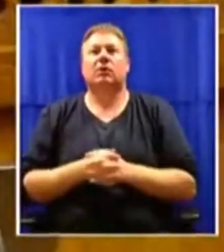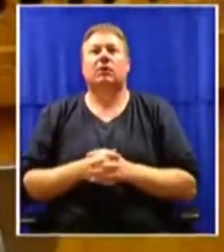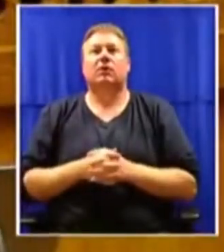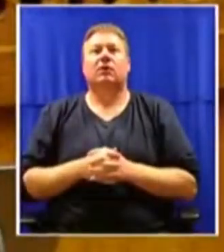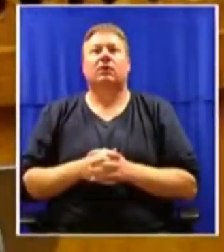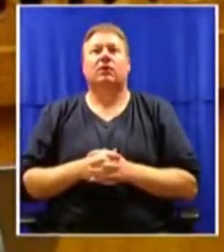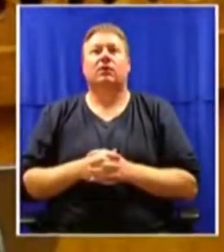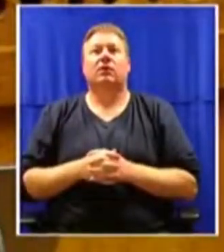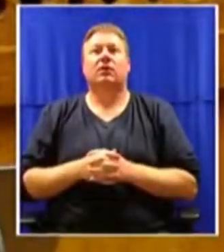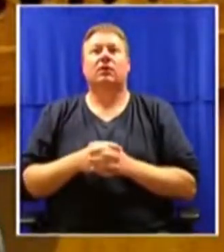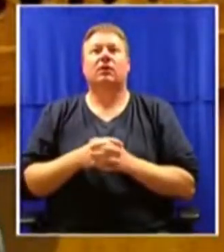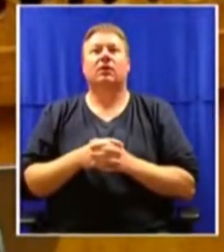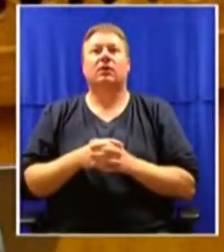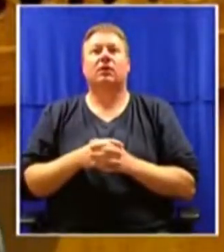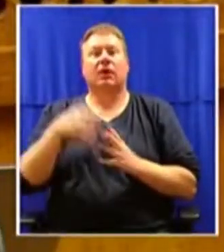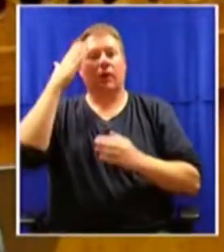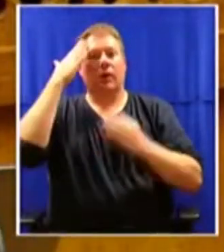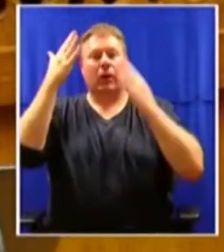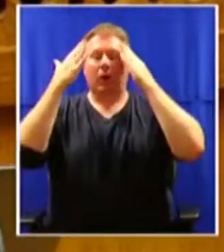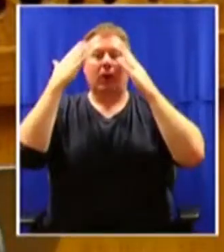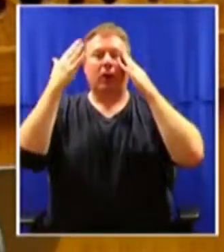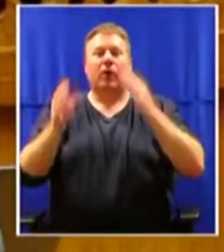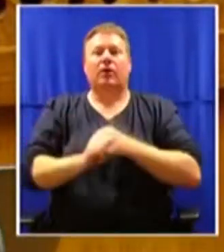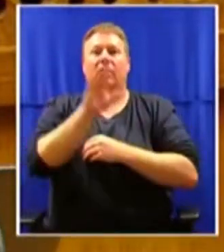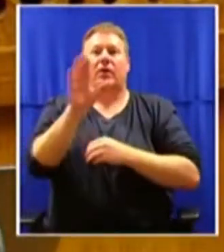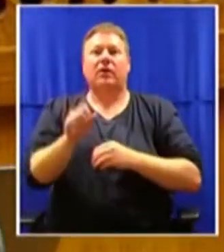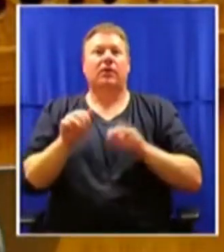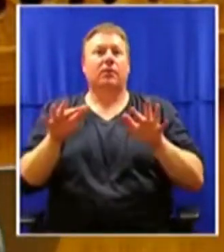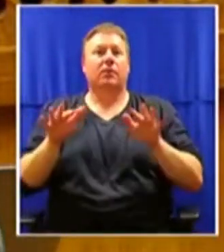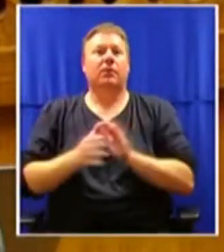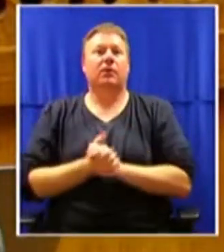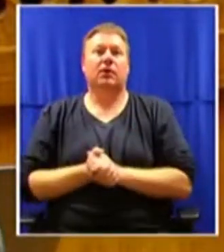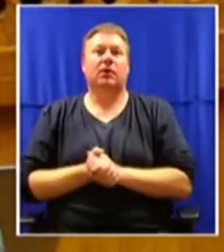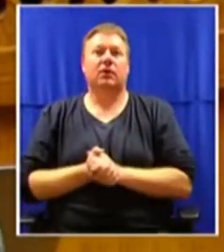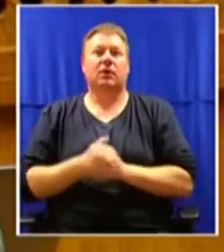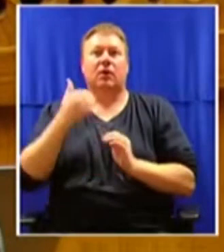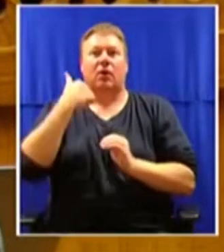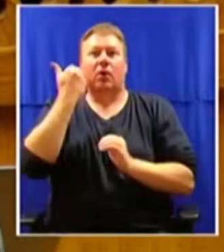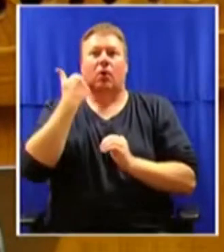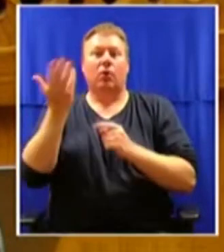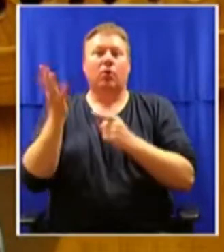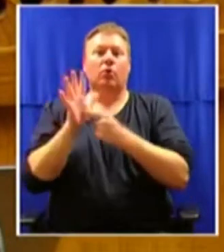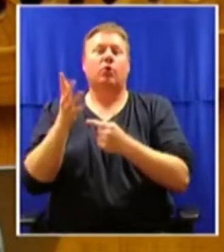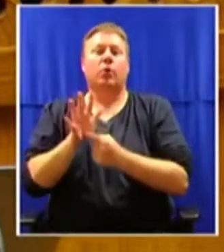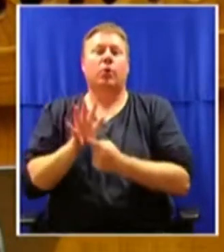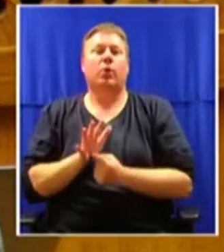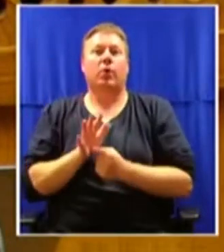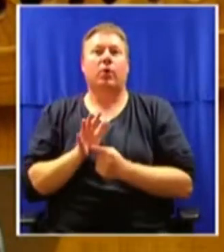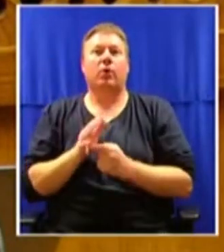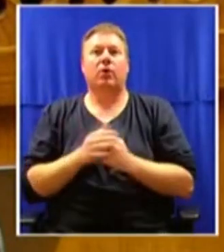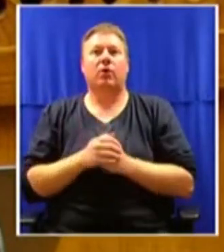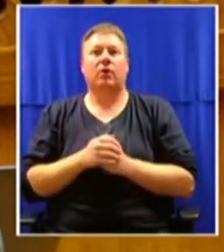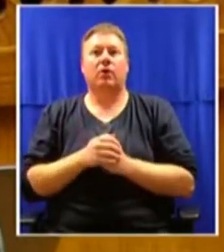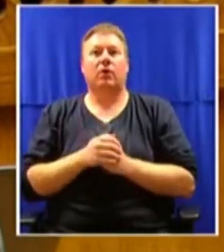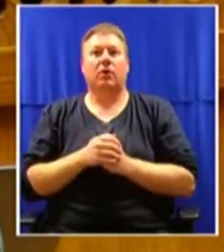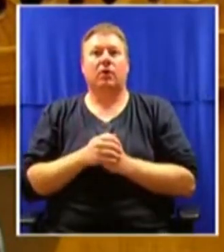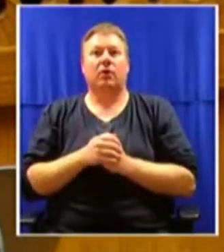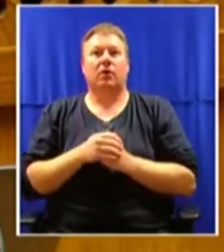Molweni. I want to start by emphasizing the overdue call from the singer Loyiso when he